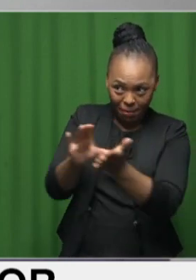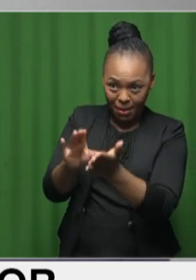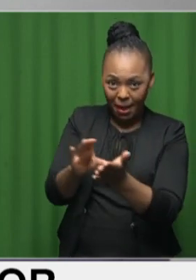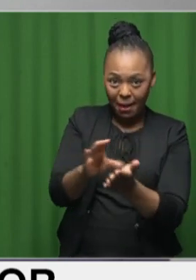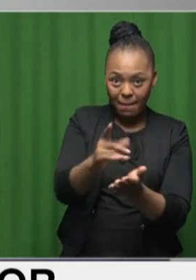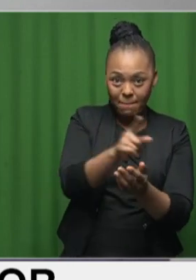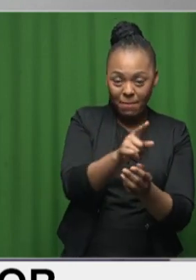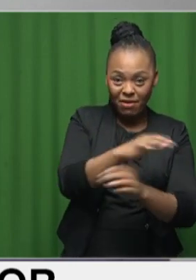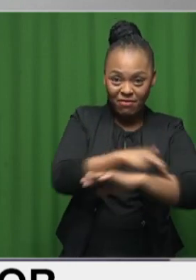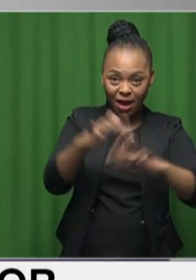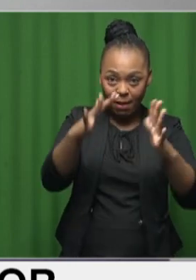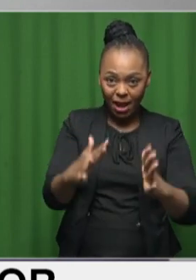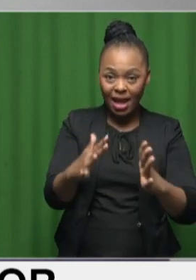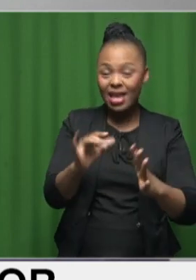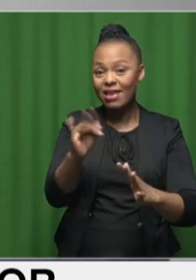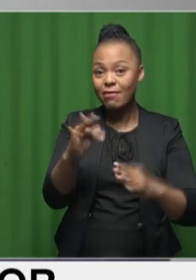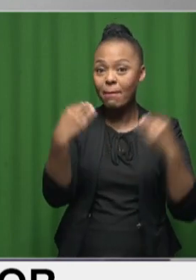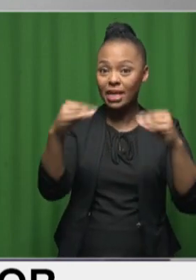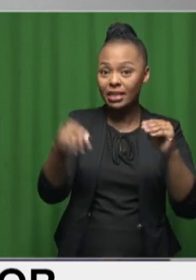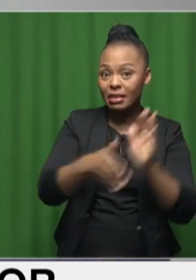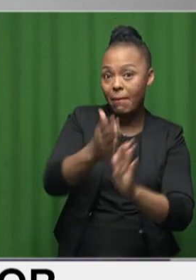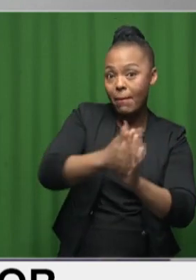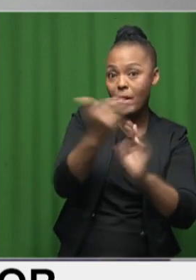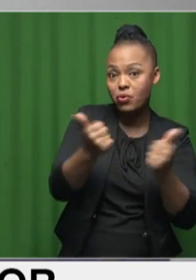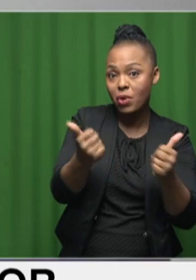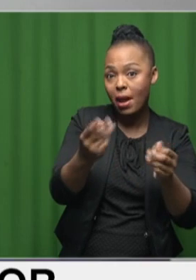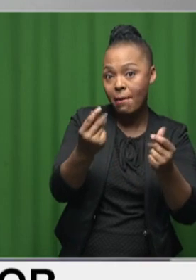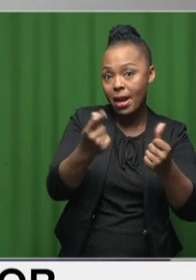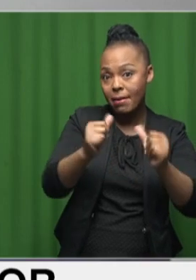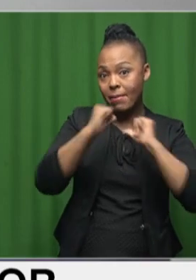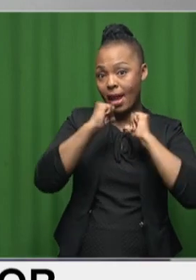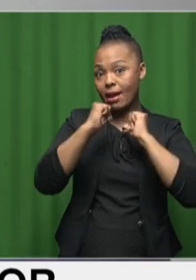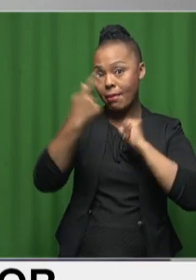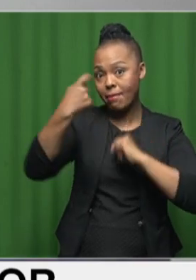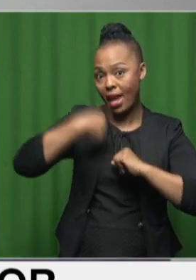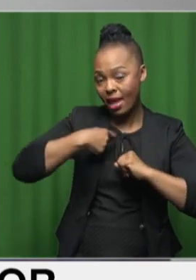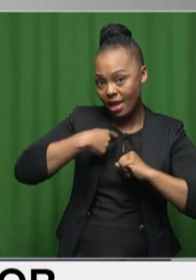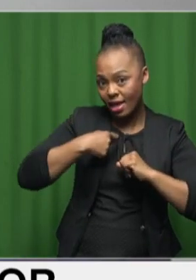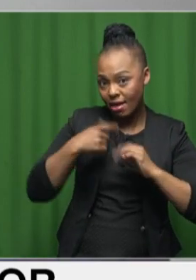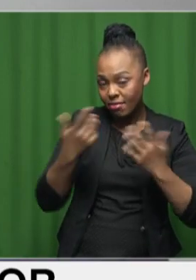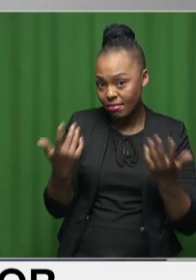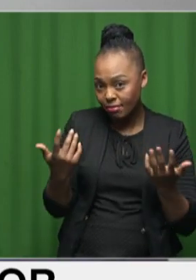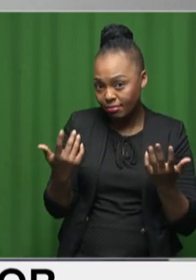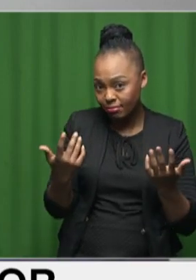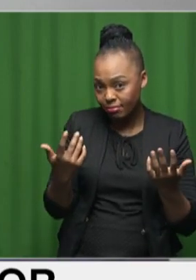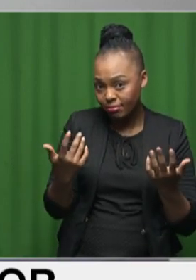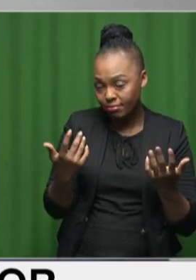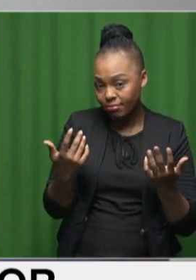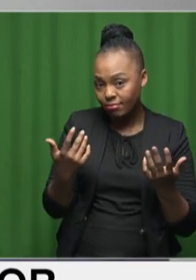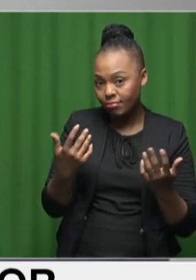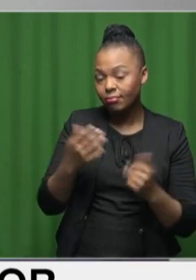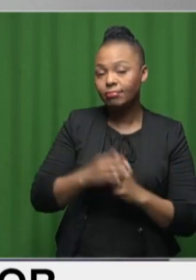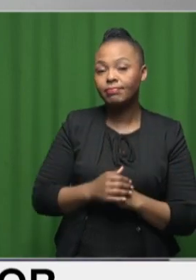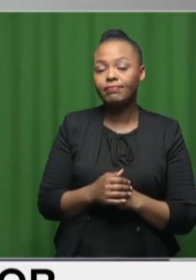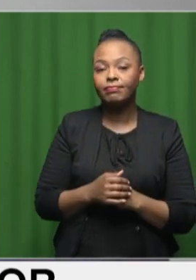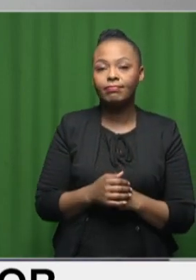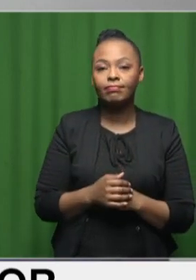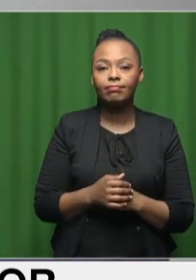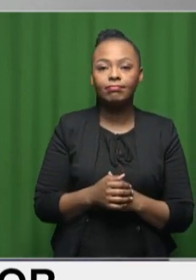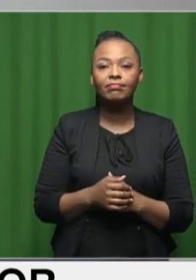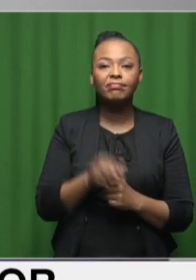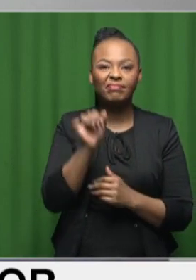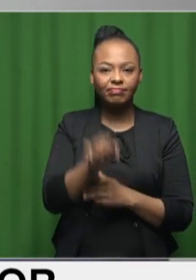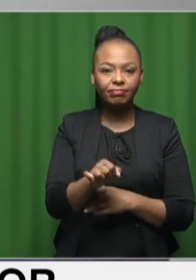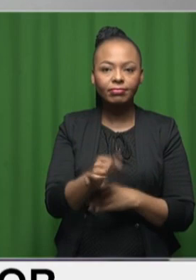things ever do turn around. Is that the understanding? The understanding is that this is sort of a blended